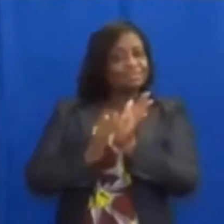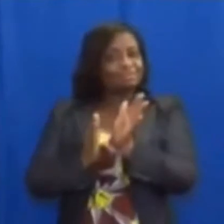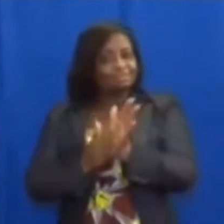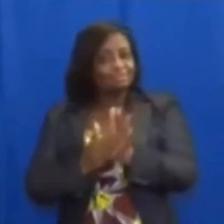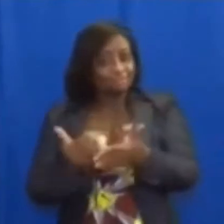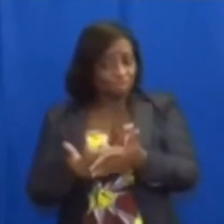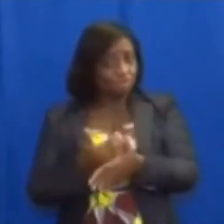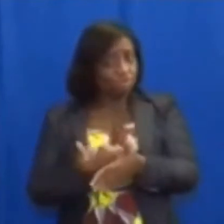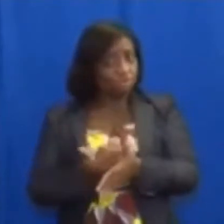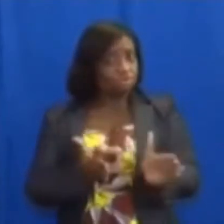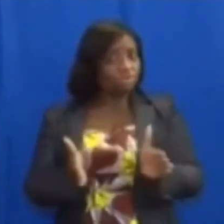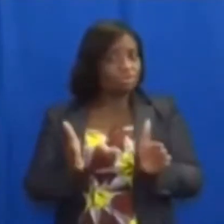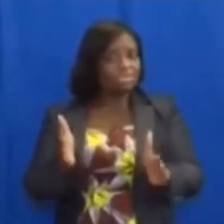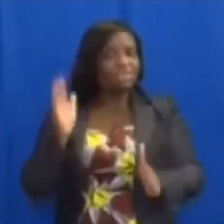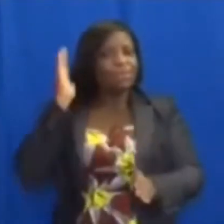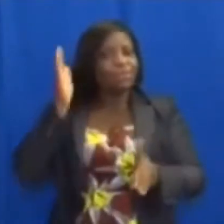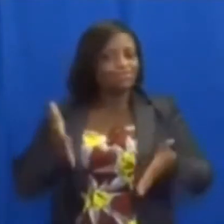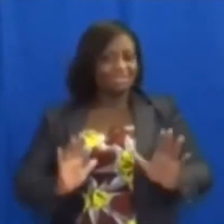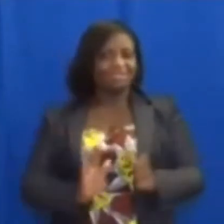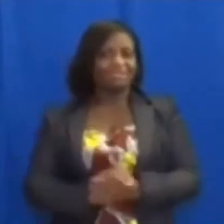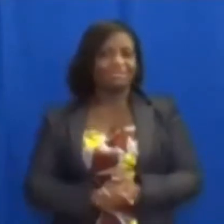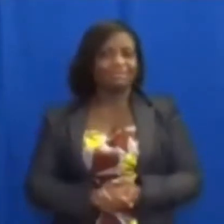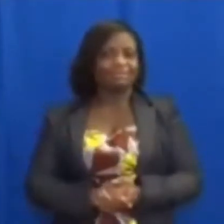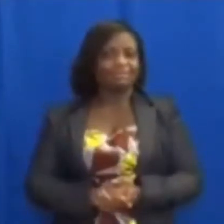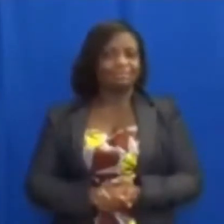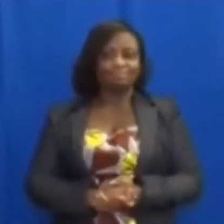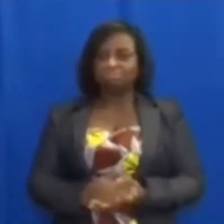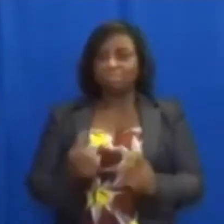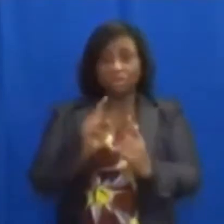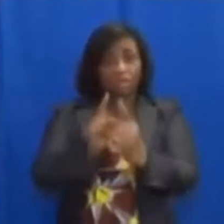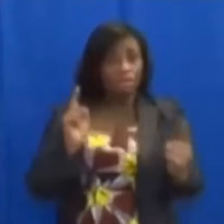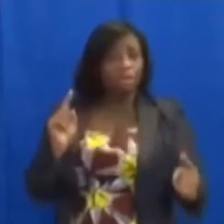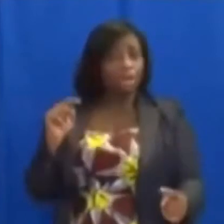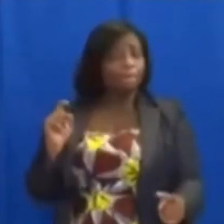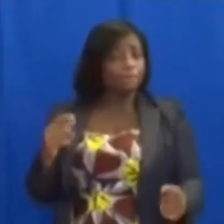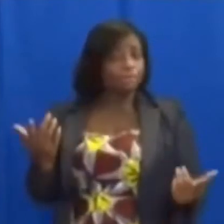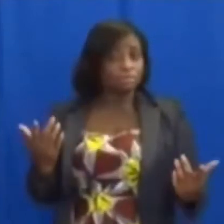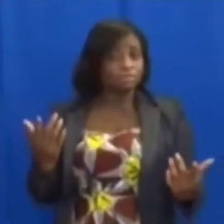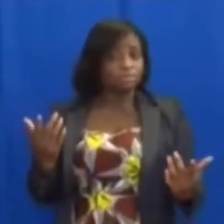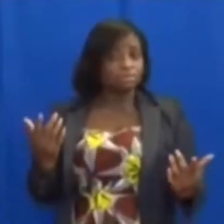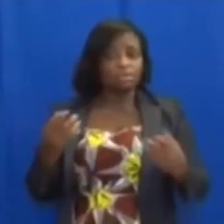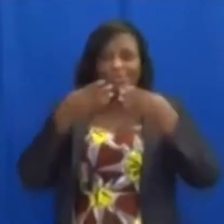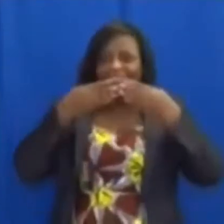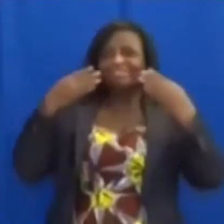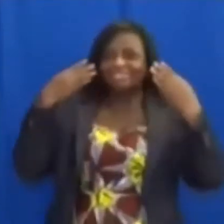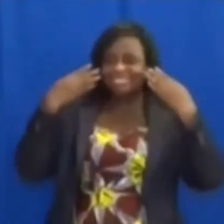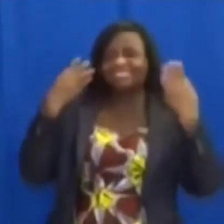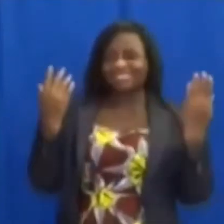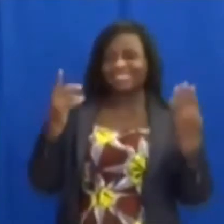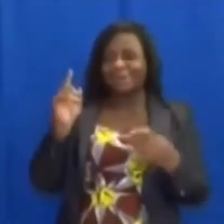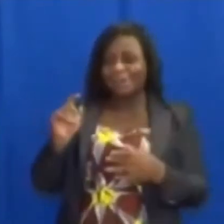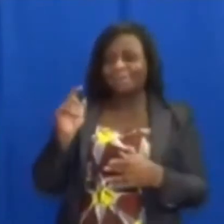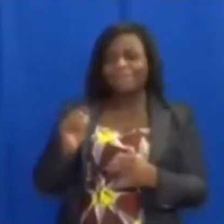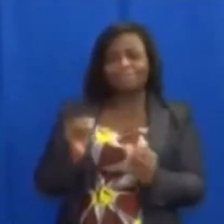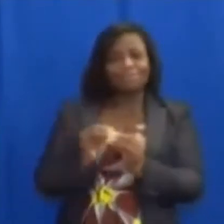school under the new protocols will be permitted. Social distancing and the wearing of face masks